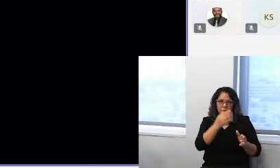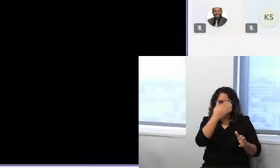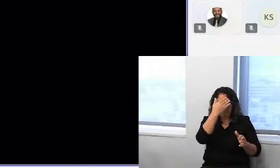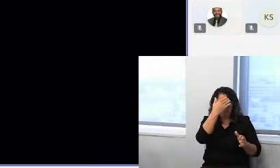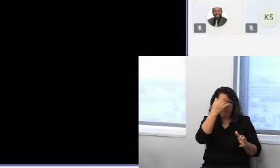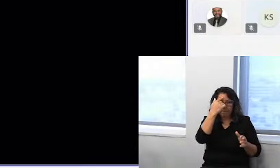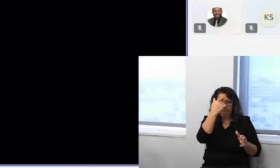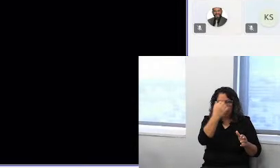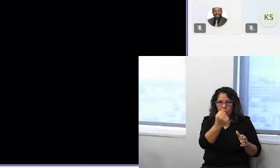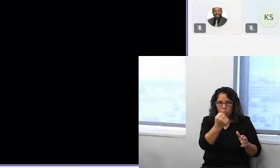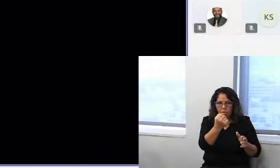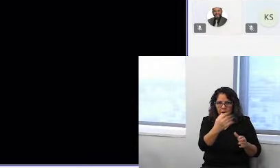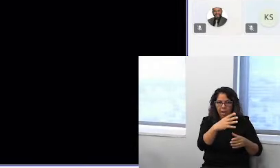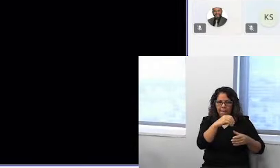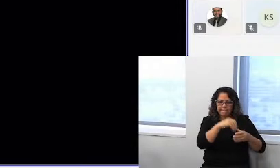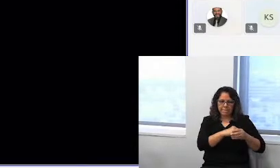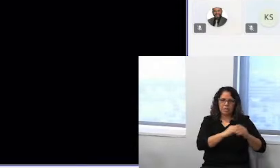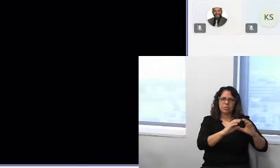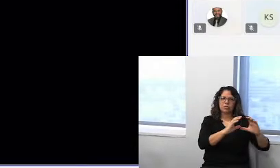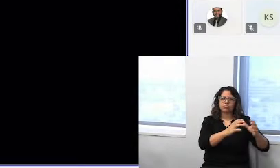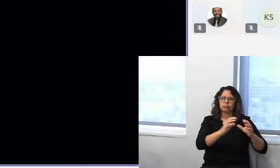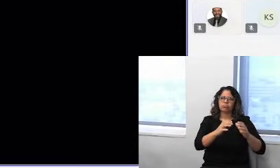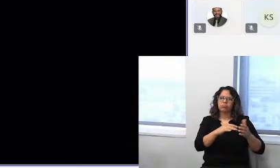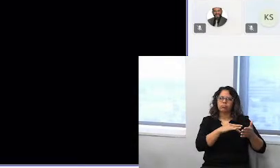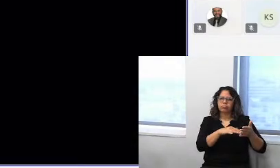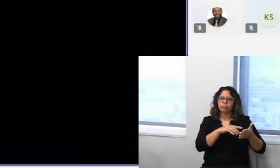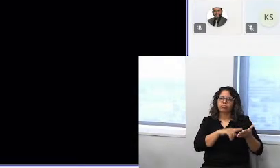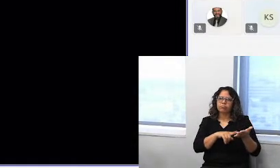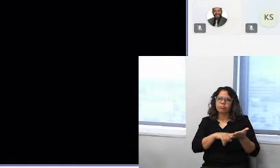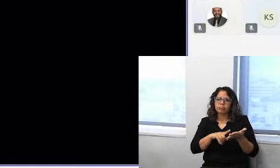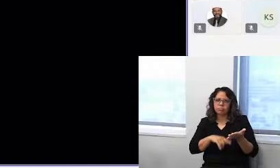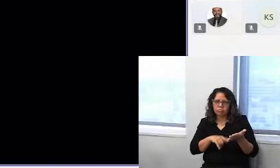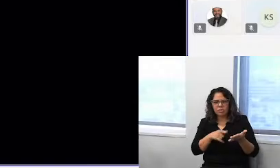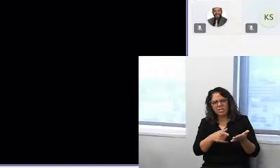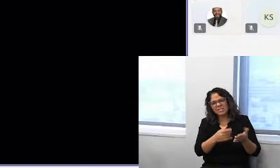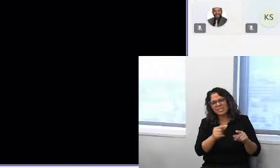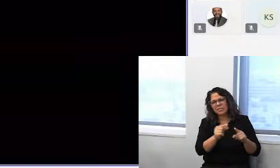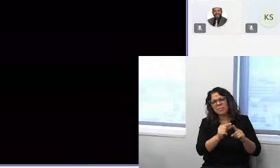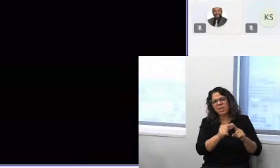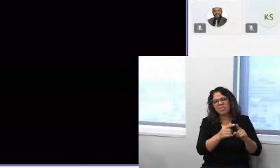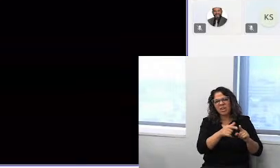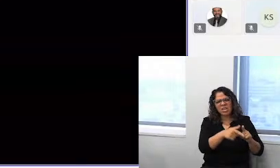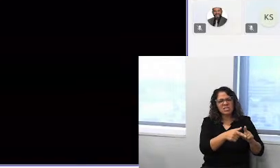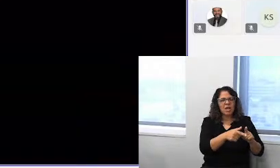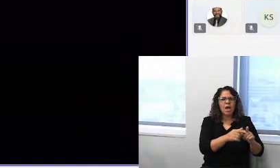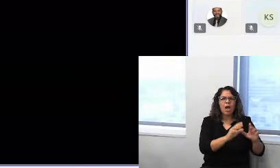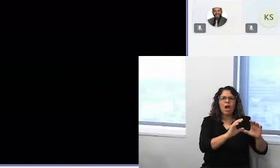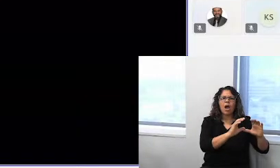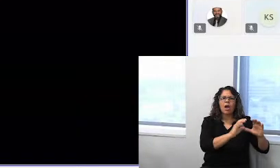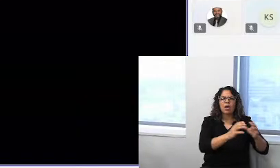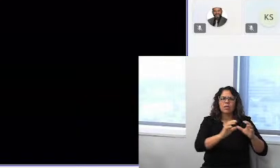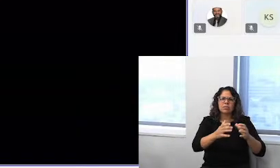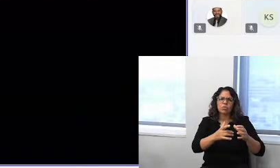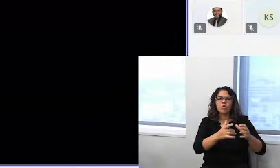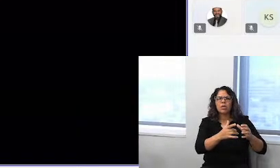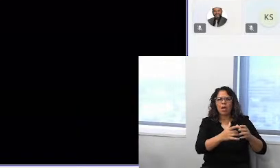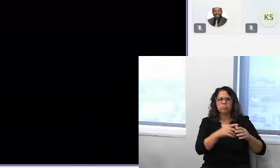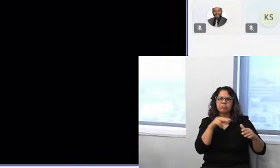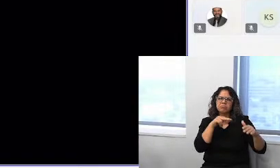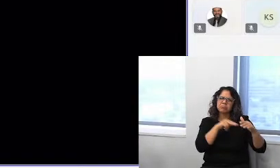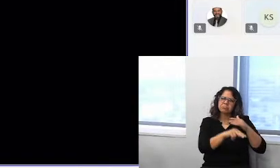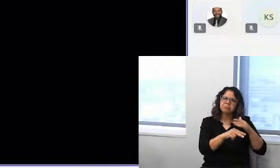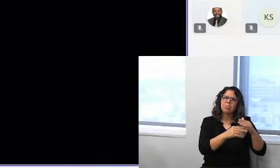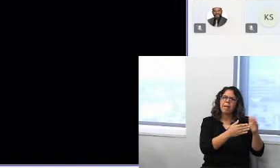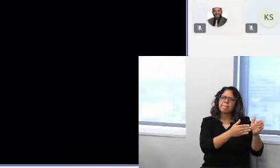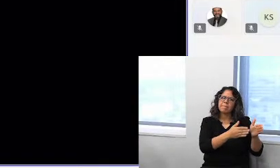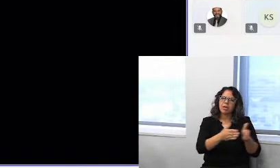the I'll use the word enabling categories from a planning perspective. I talked about it yesterday. It's included